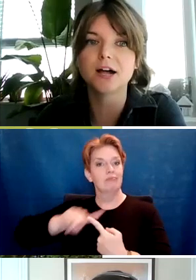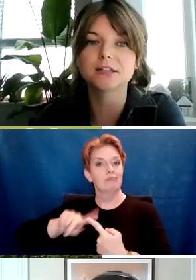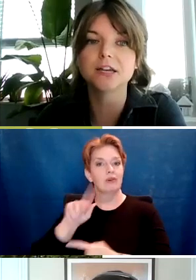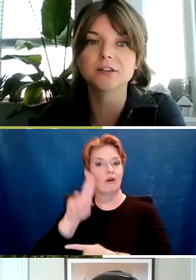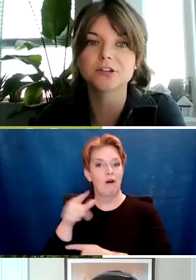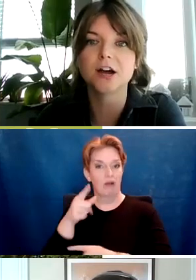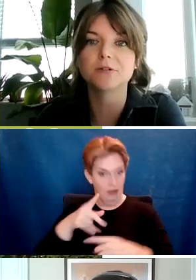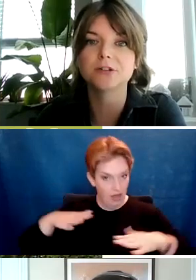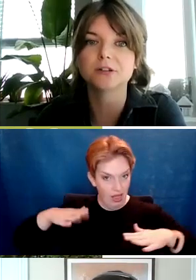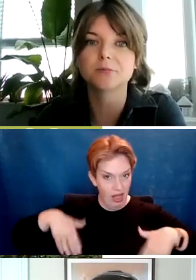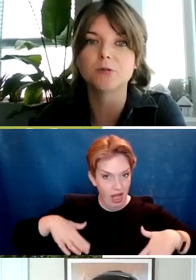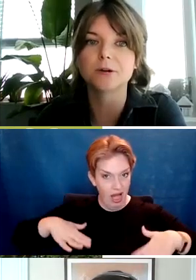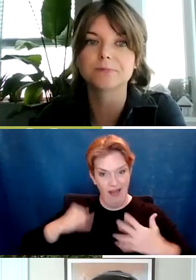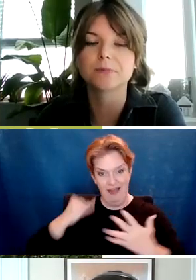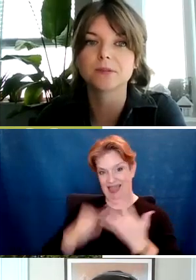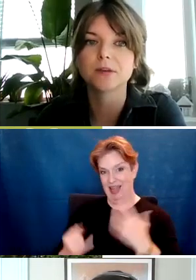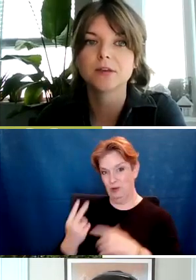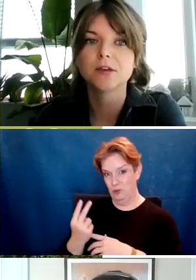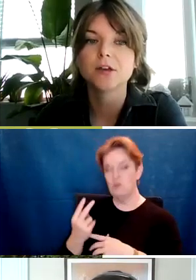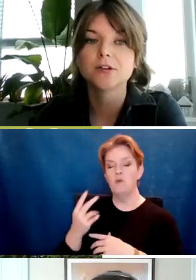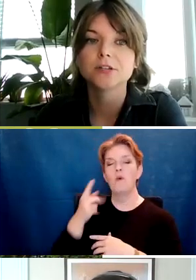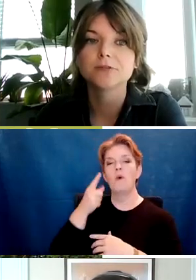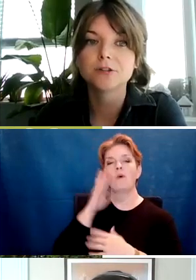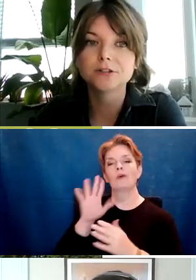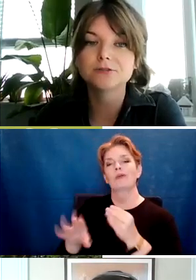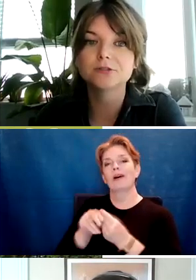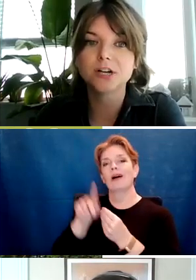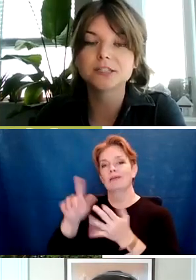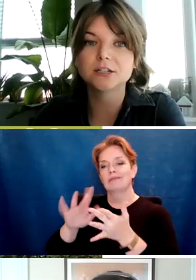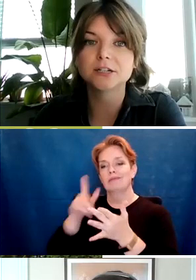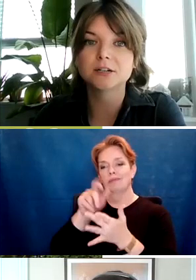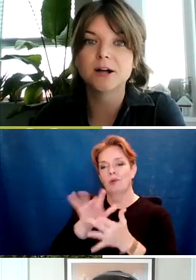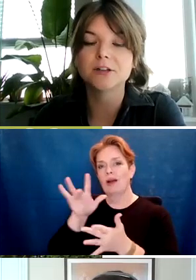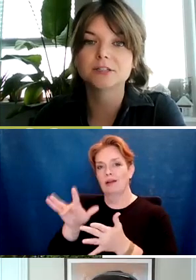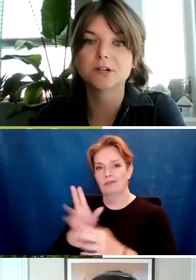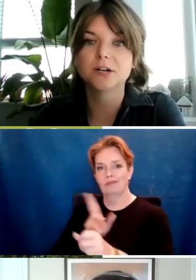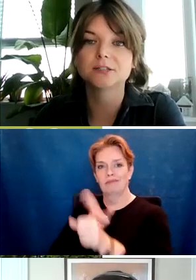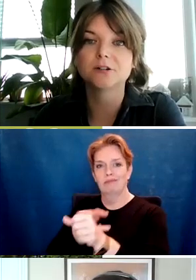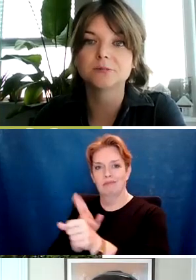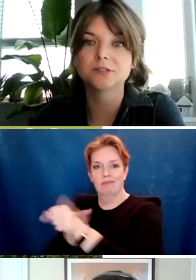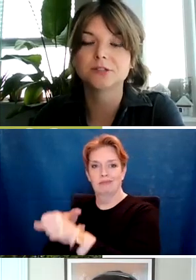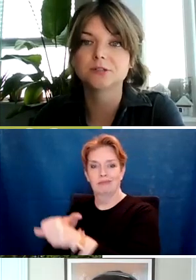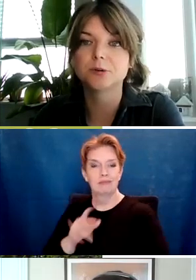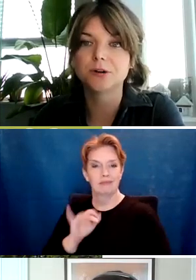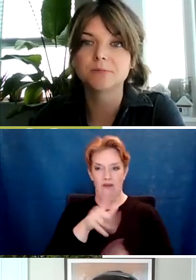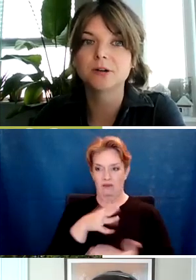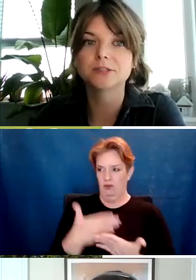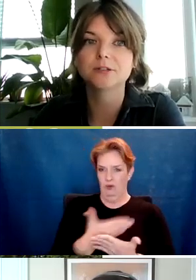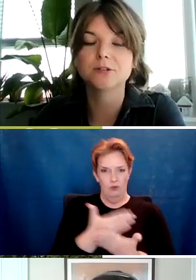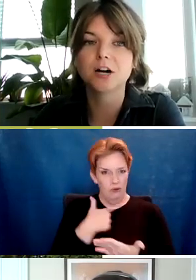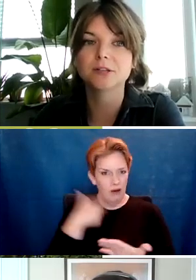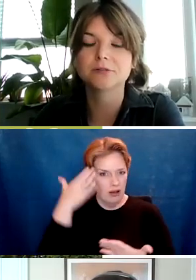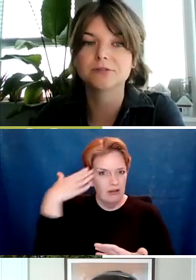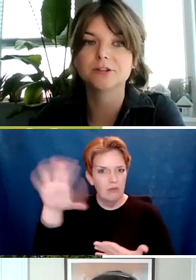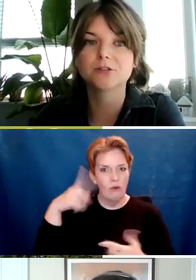we'll add a link in the chat where you can learn more. For those of you just learning about the Historic Artist Homes and Studios program,